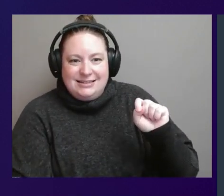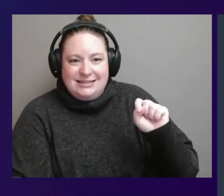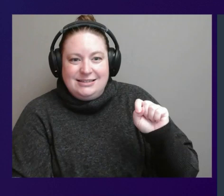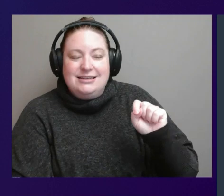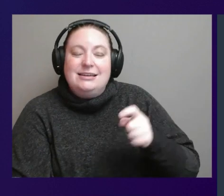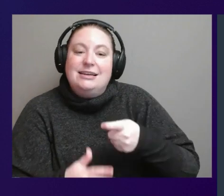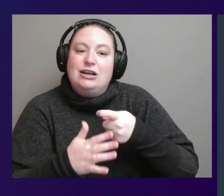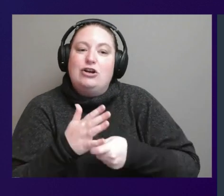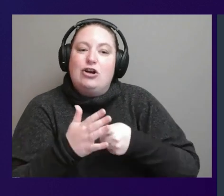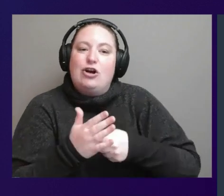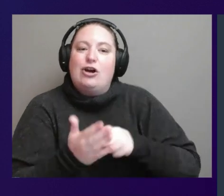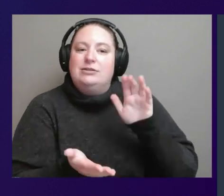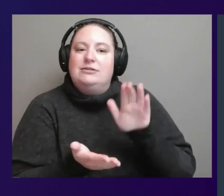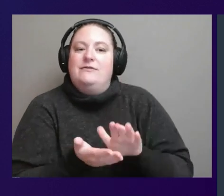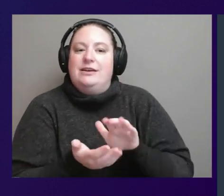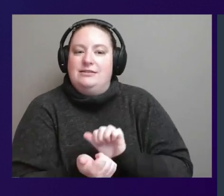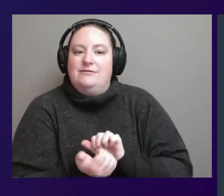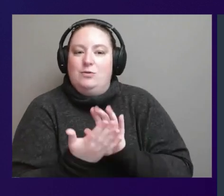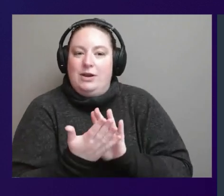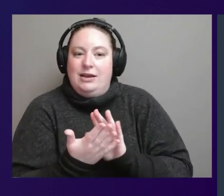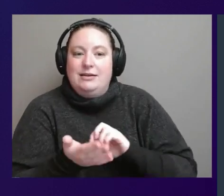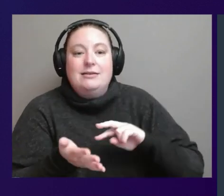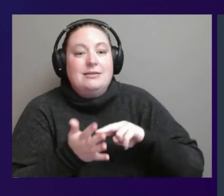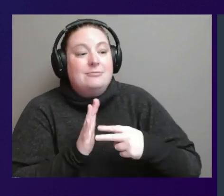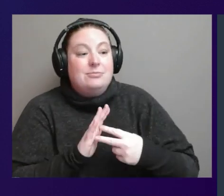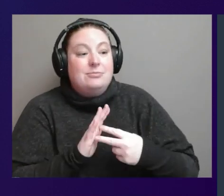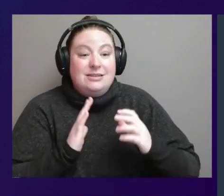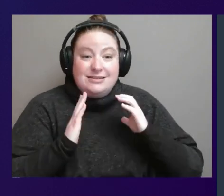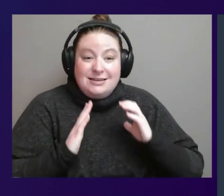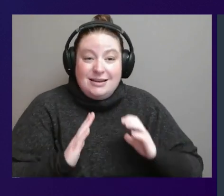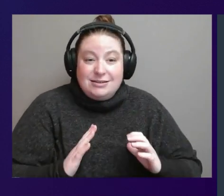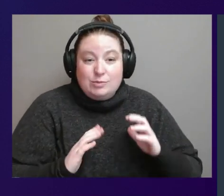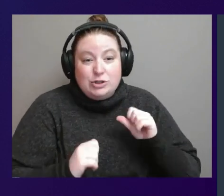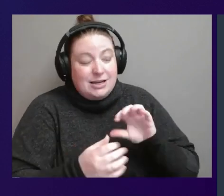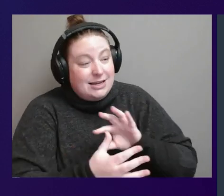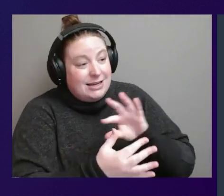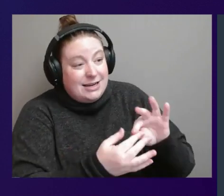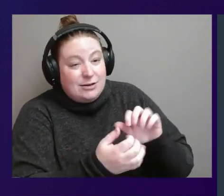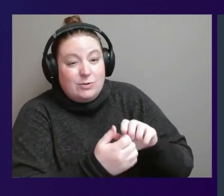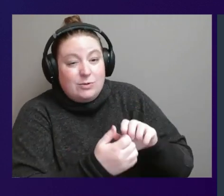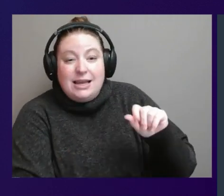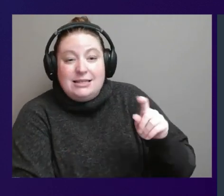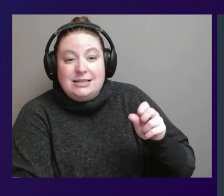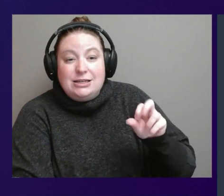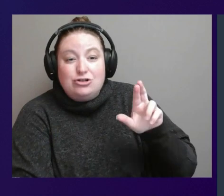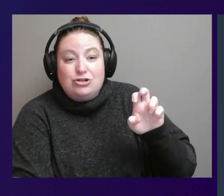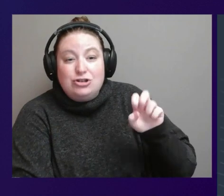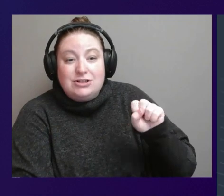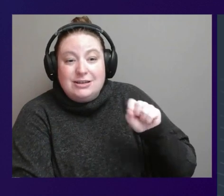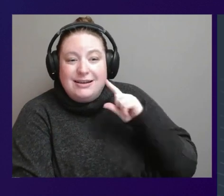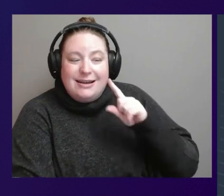Ancestry's customers to connect with ancestors and learn more about their family histories.